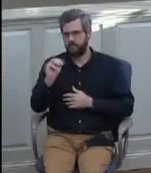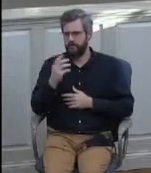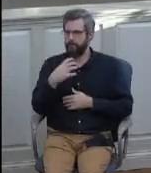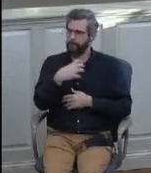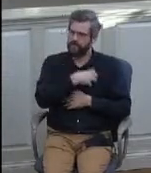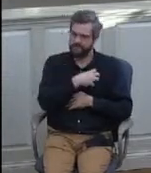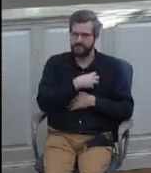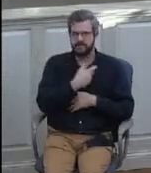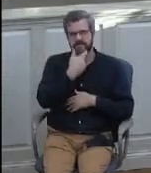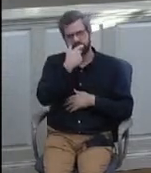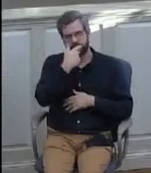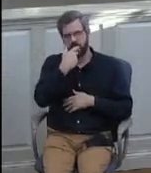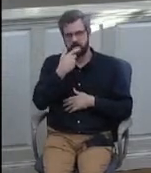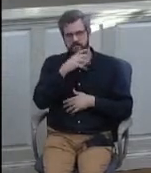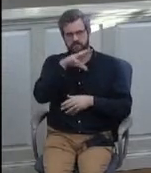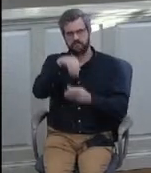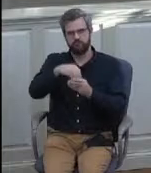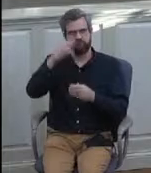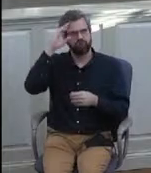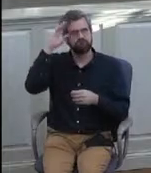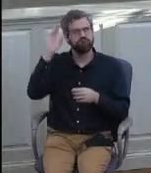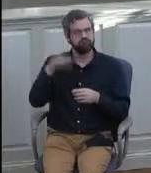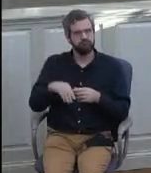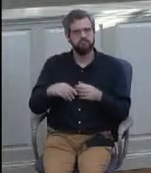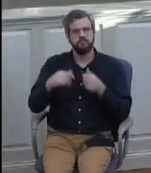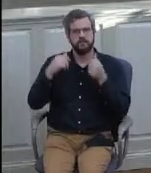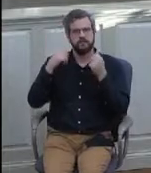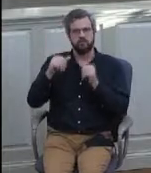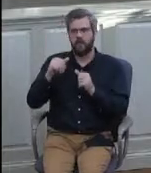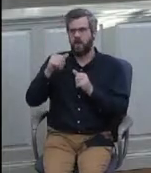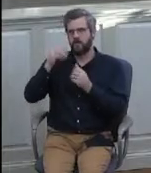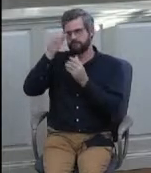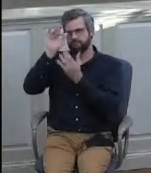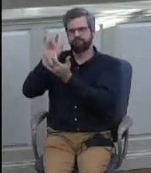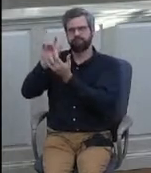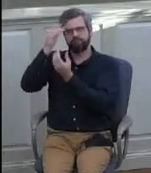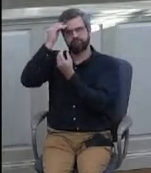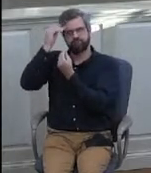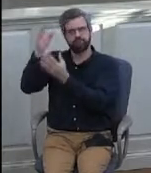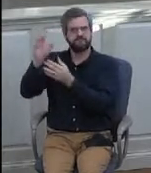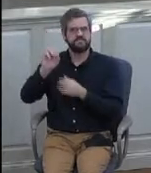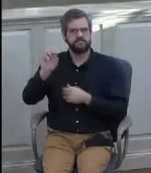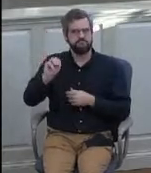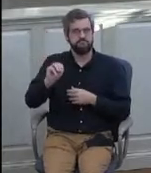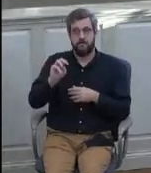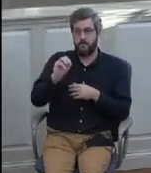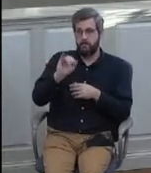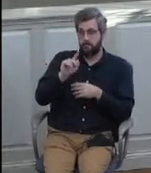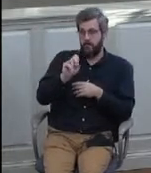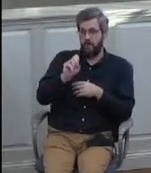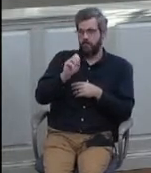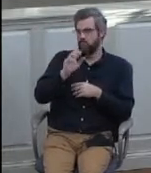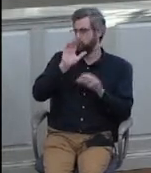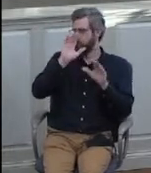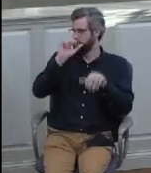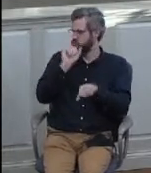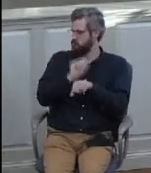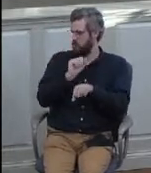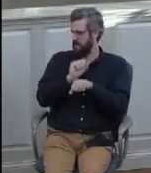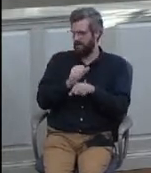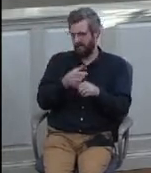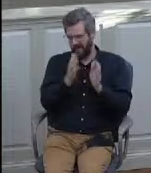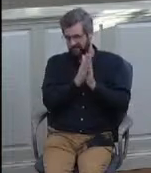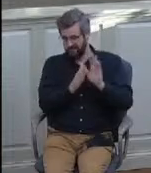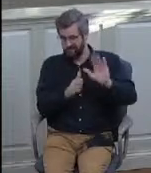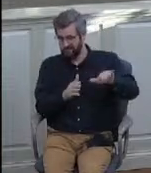and dispatch and all those, try to filter that down to EM and let Mike Wilder, who does a tremendous job with that, really, you know, say, hey, do we need to